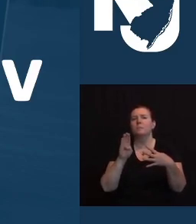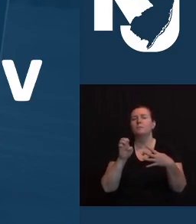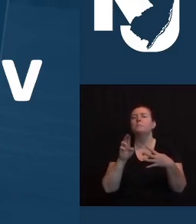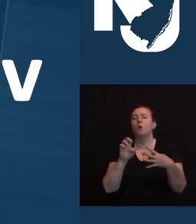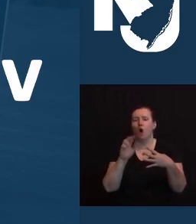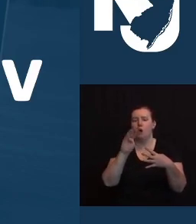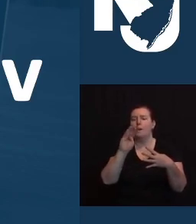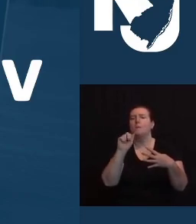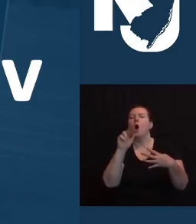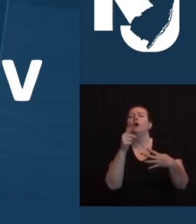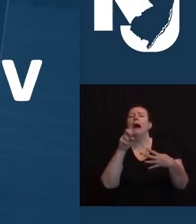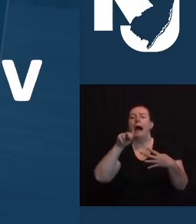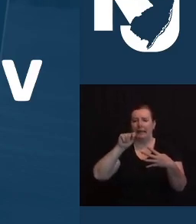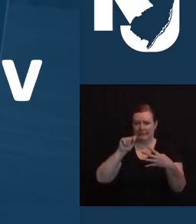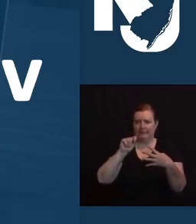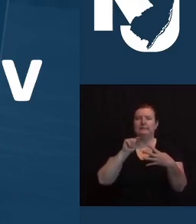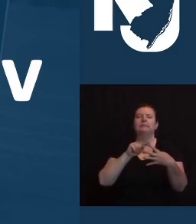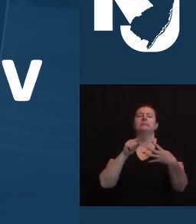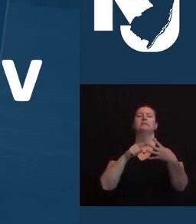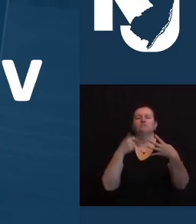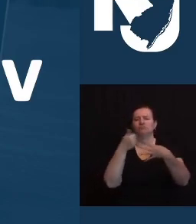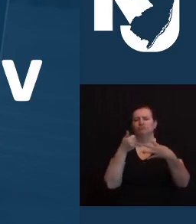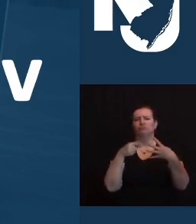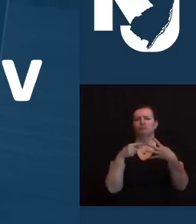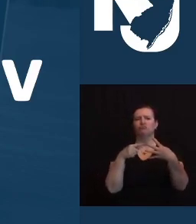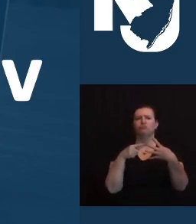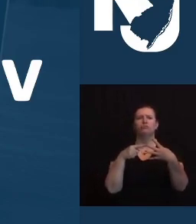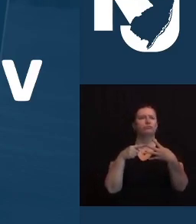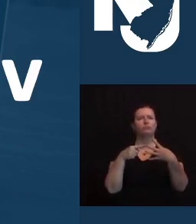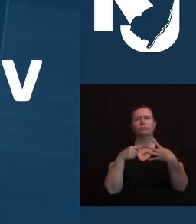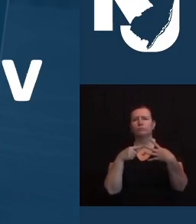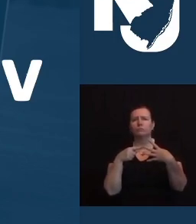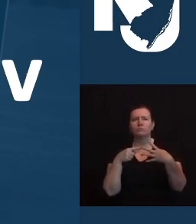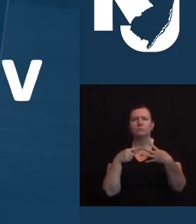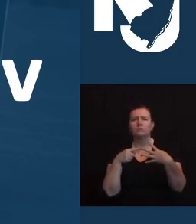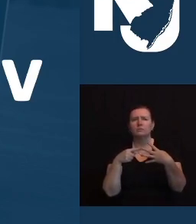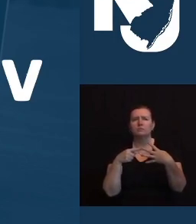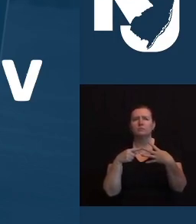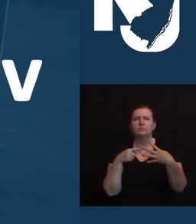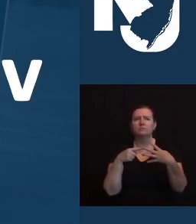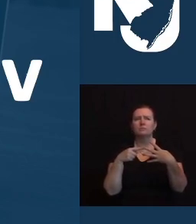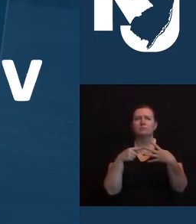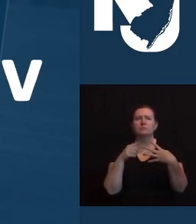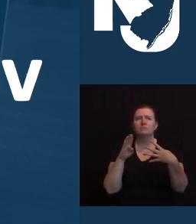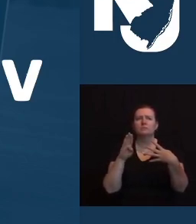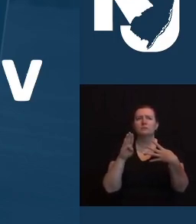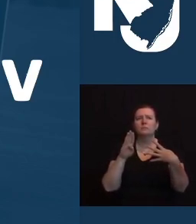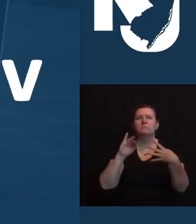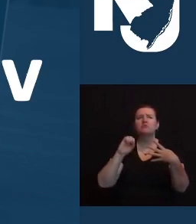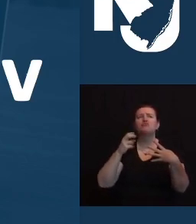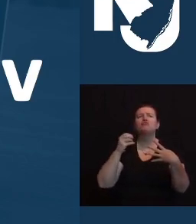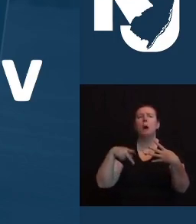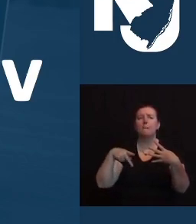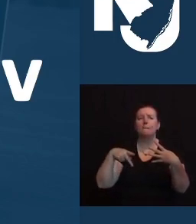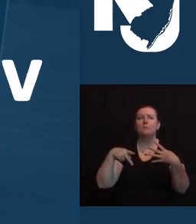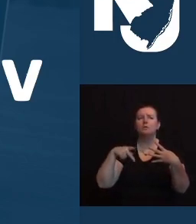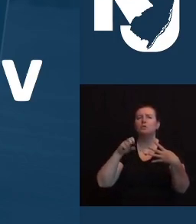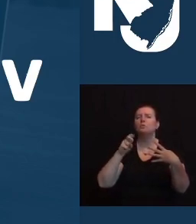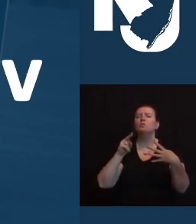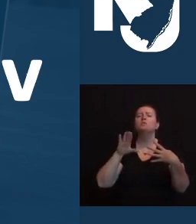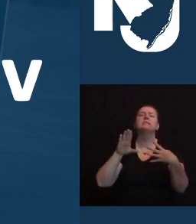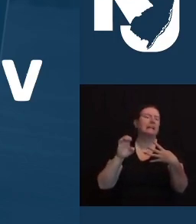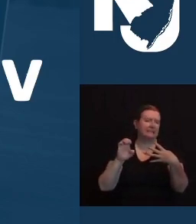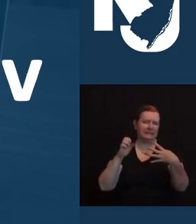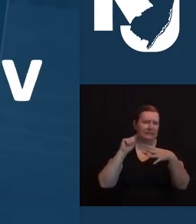southern region, Bishop Eustace is facing off against the Jackson Jags at First Energy Field in Lakewood at 7